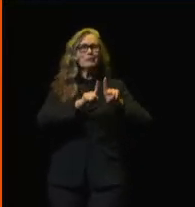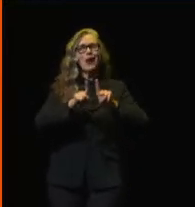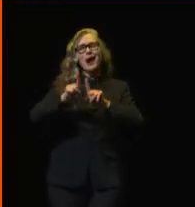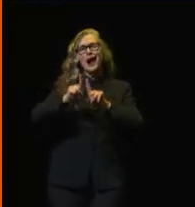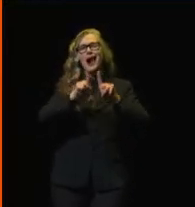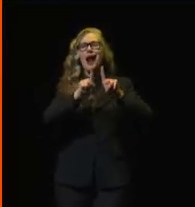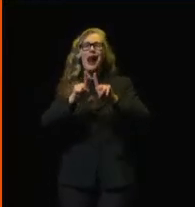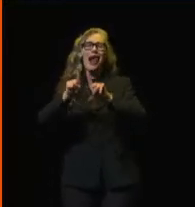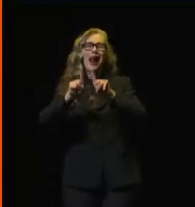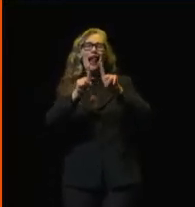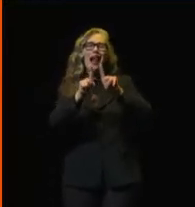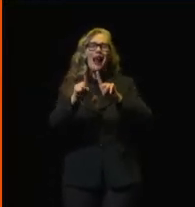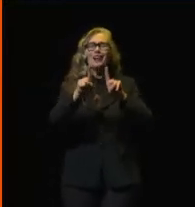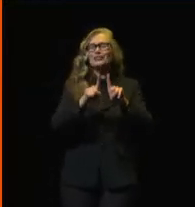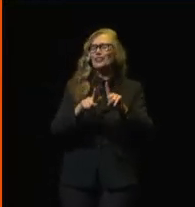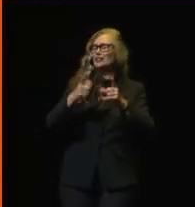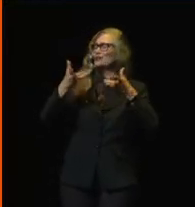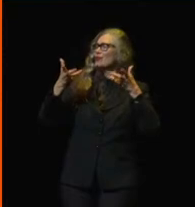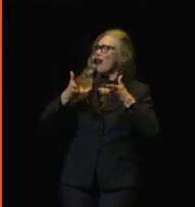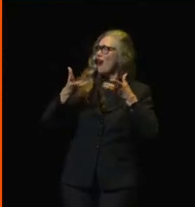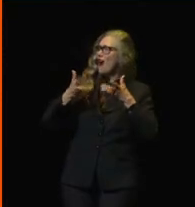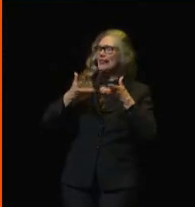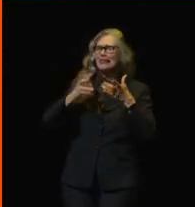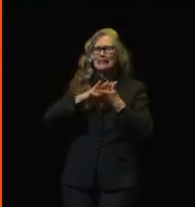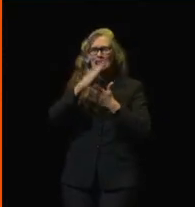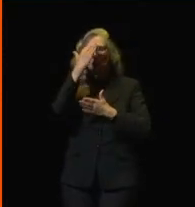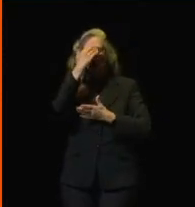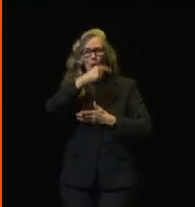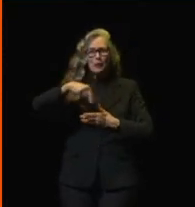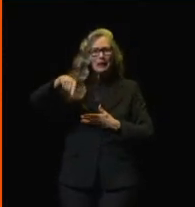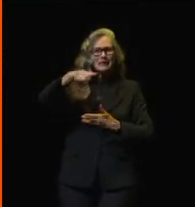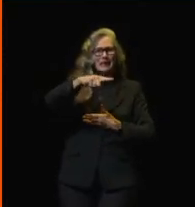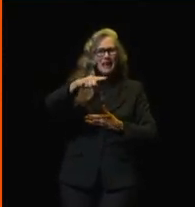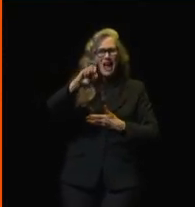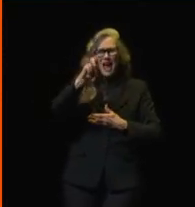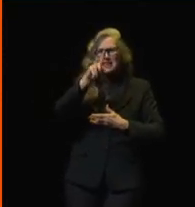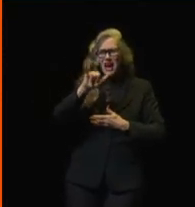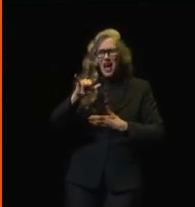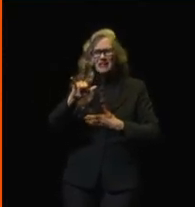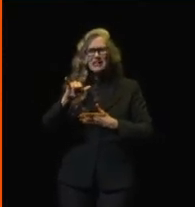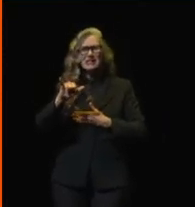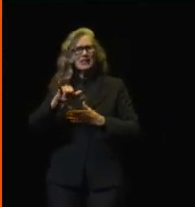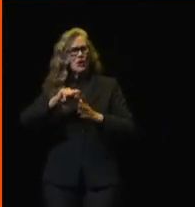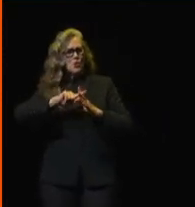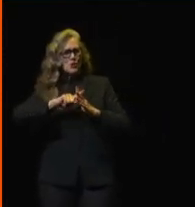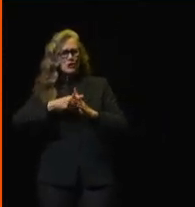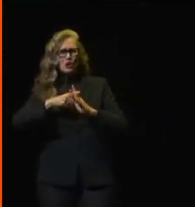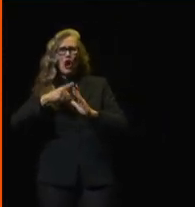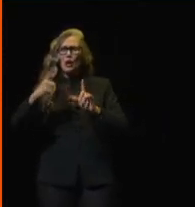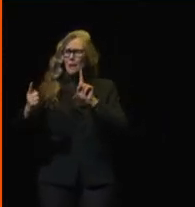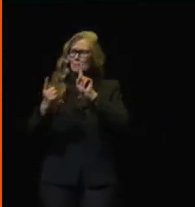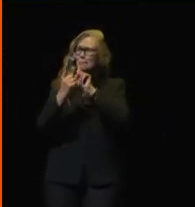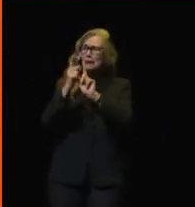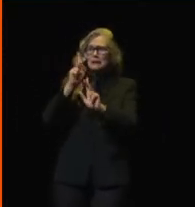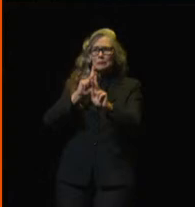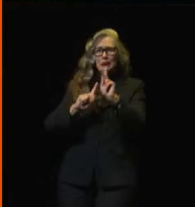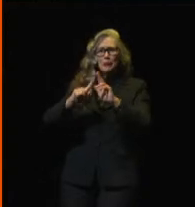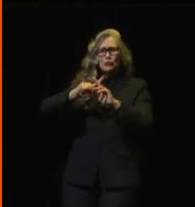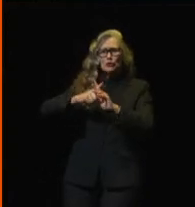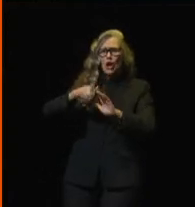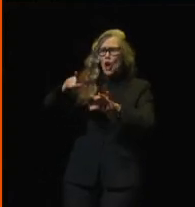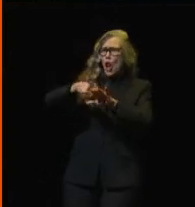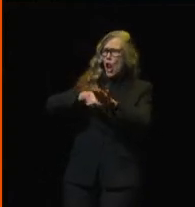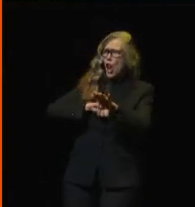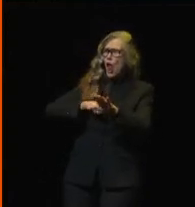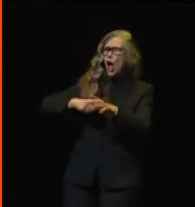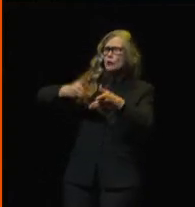talking with each other, getting to know the place, and Ady would get into these long, in-depth conversations with people we met on the street, speaking